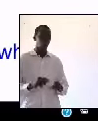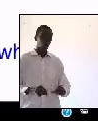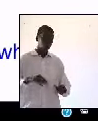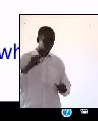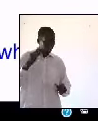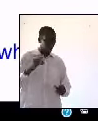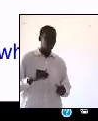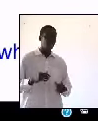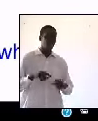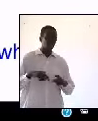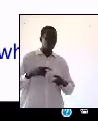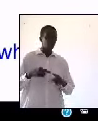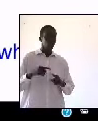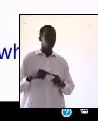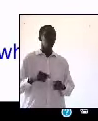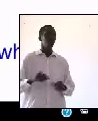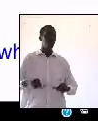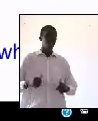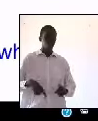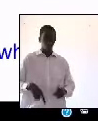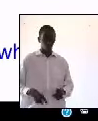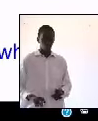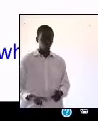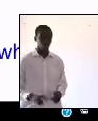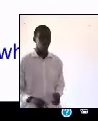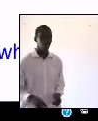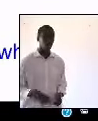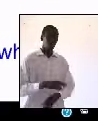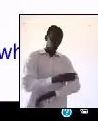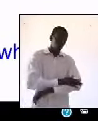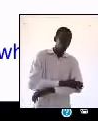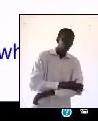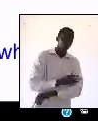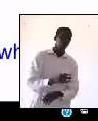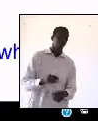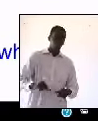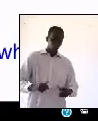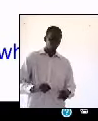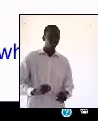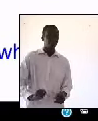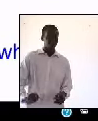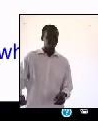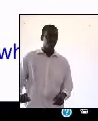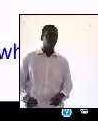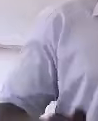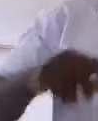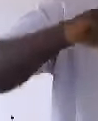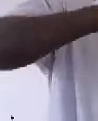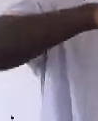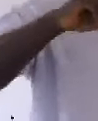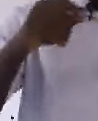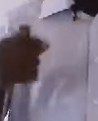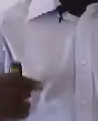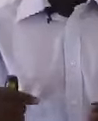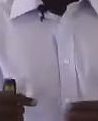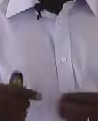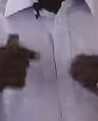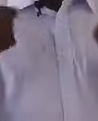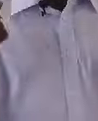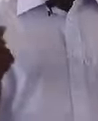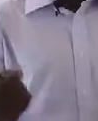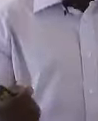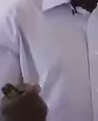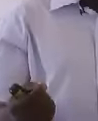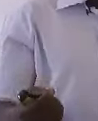walking. Some of these tasks we learn them after birth. Writing. These are tasks that we